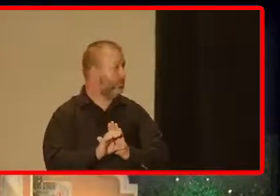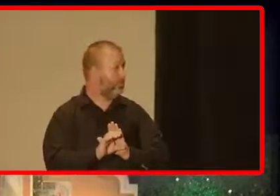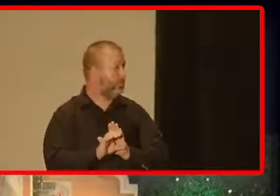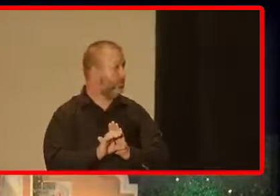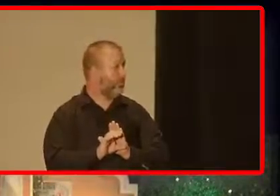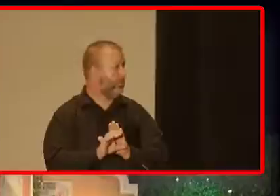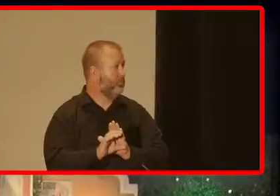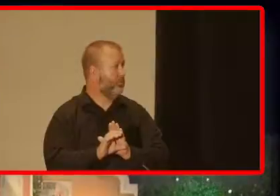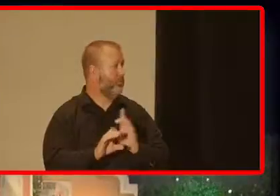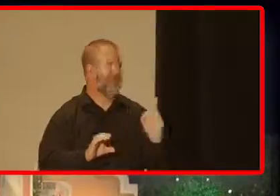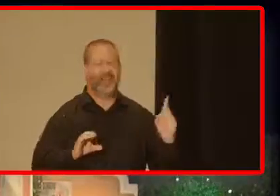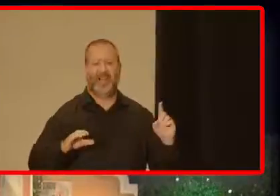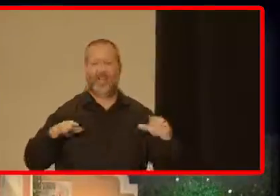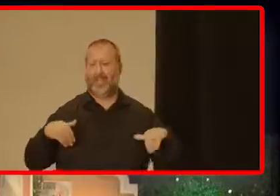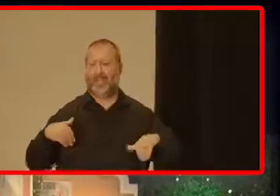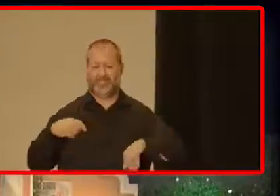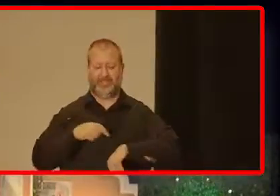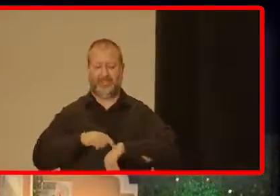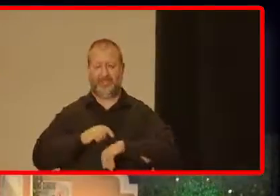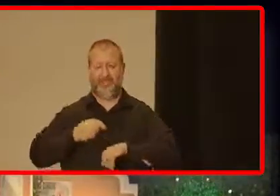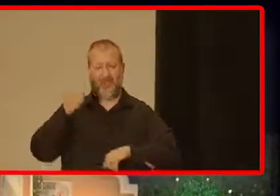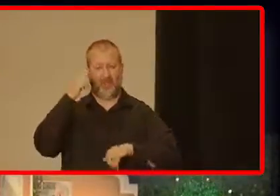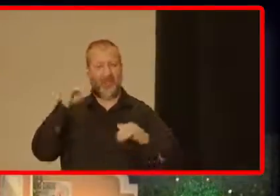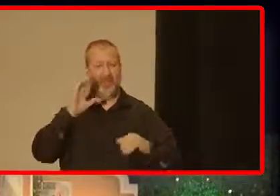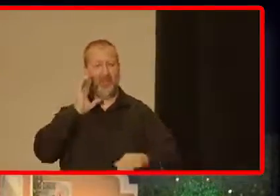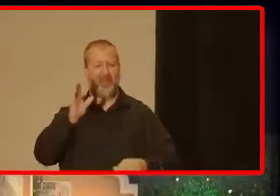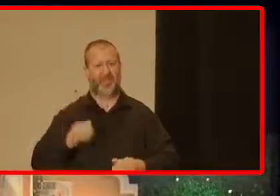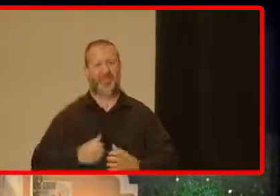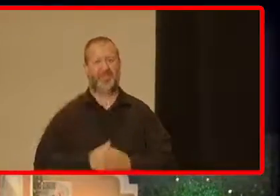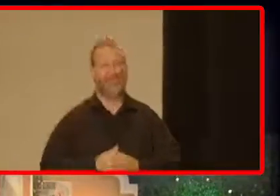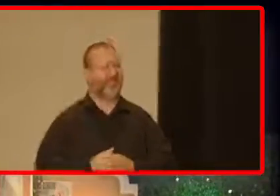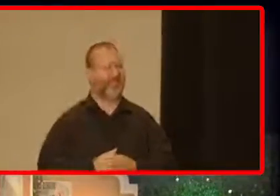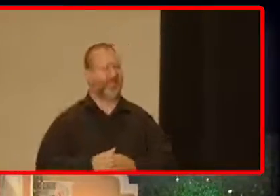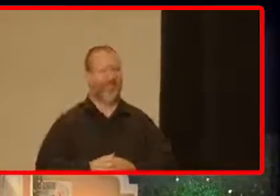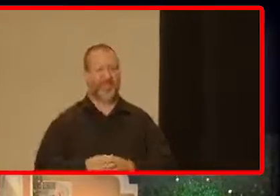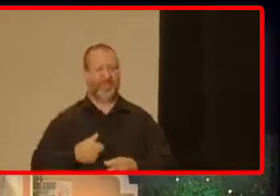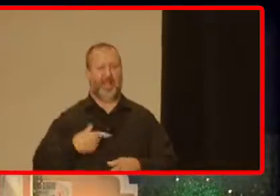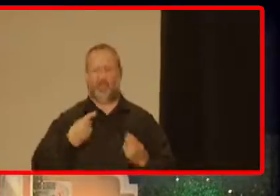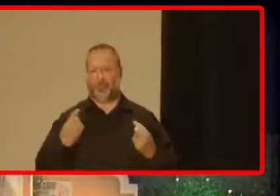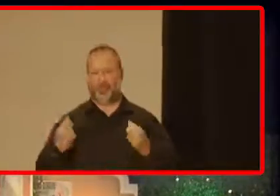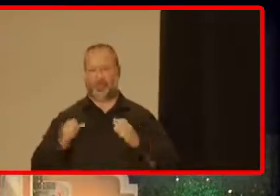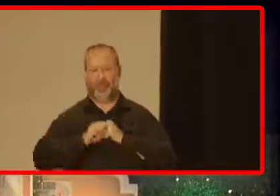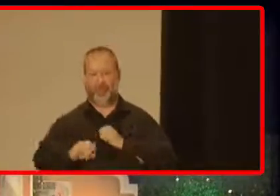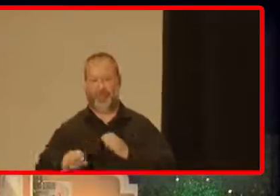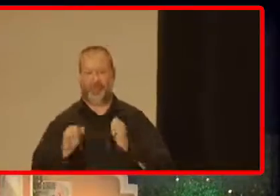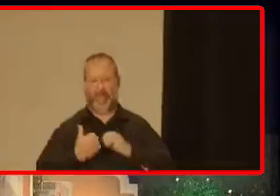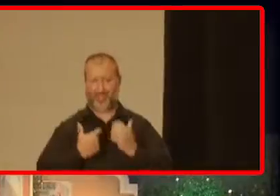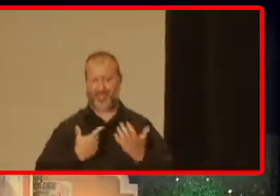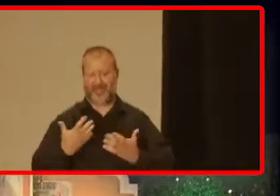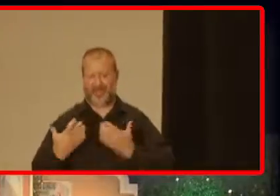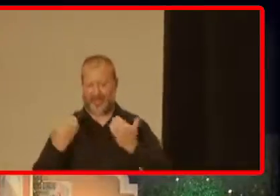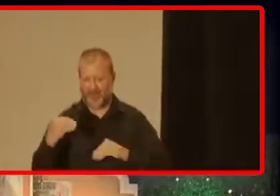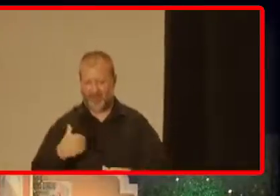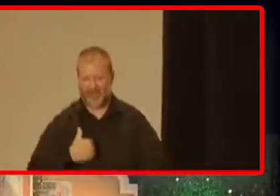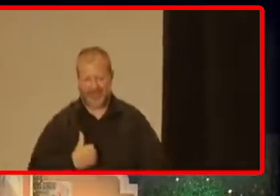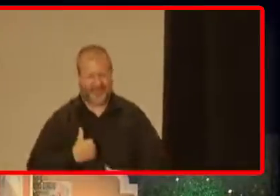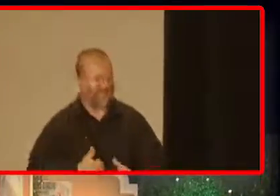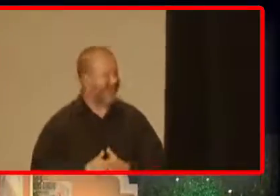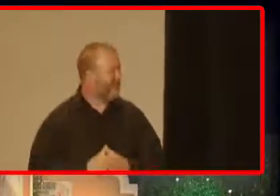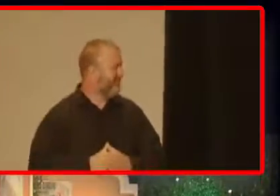okay, he's late, all right? There's only so much a girl can do when he's late.